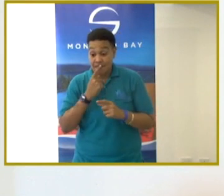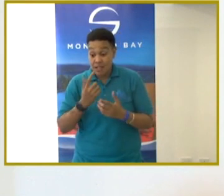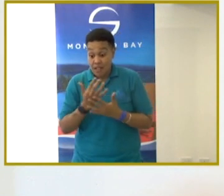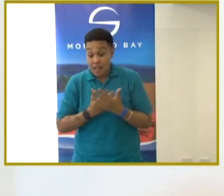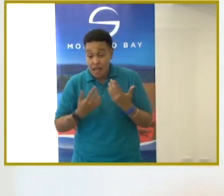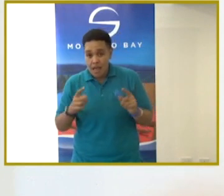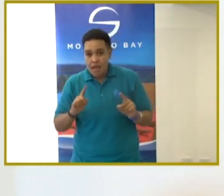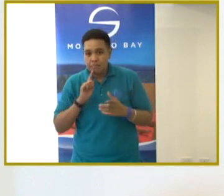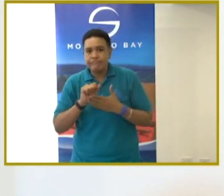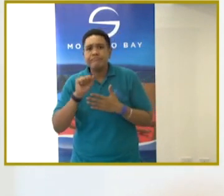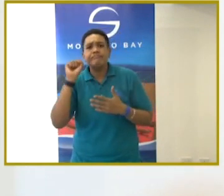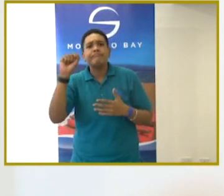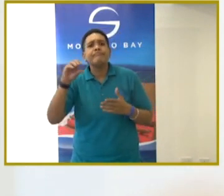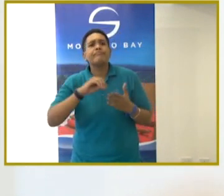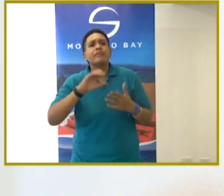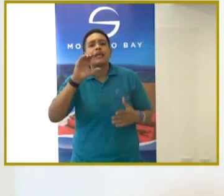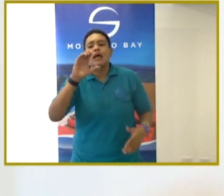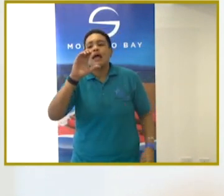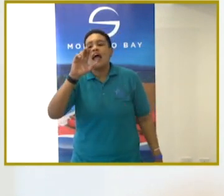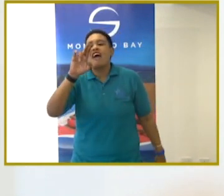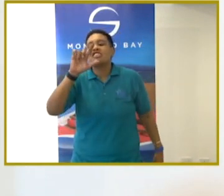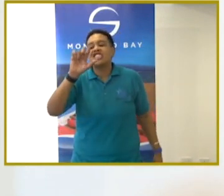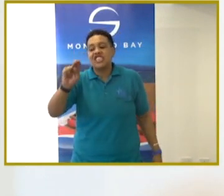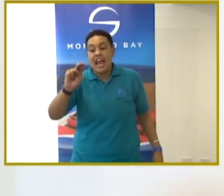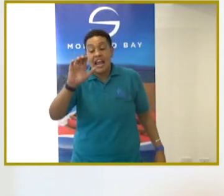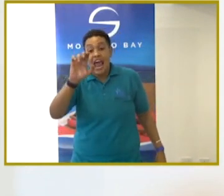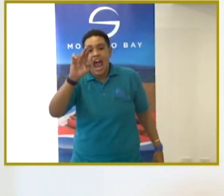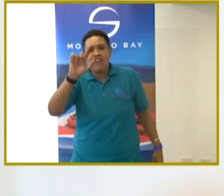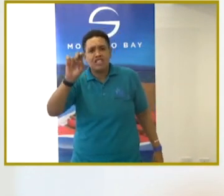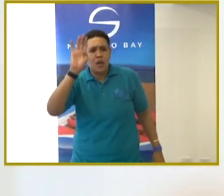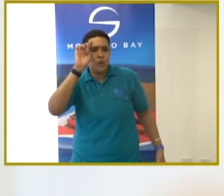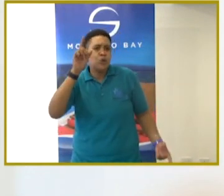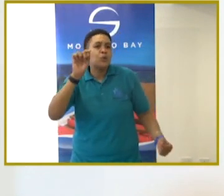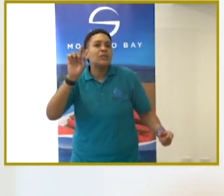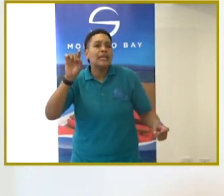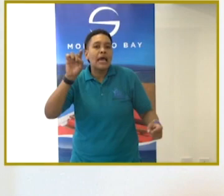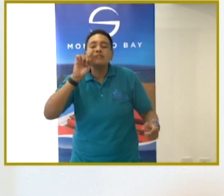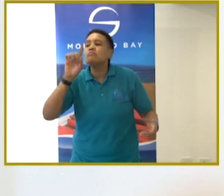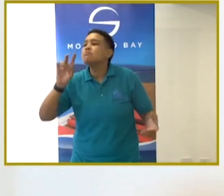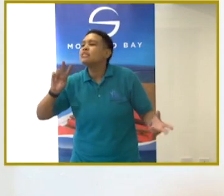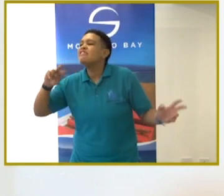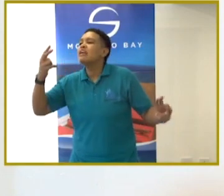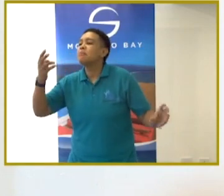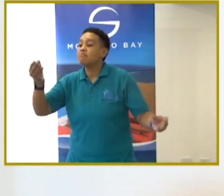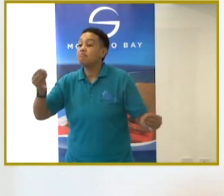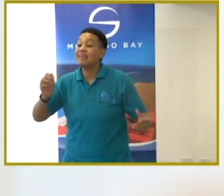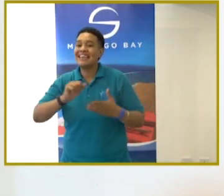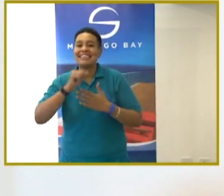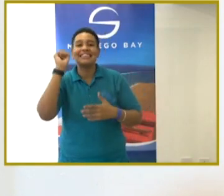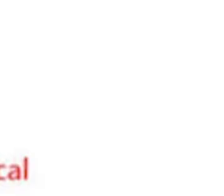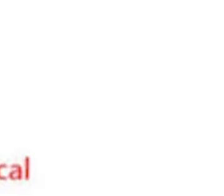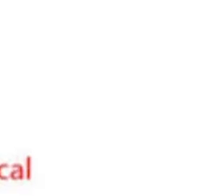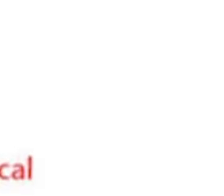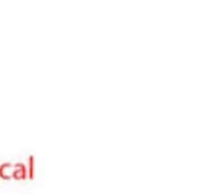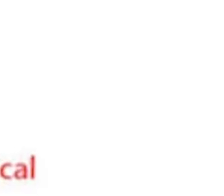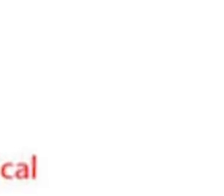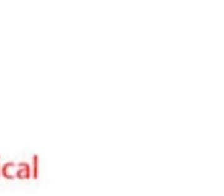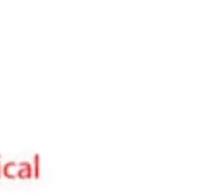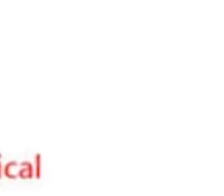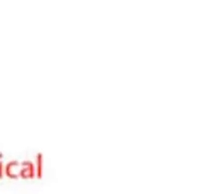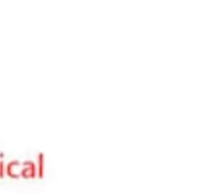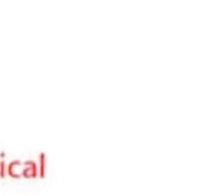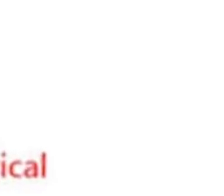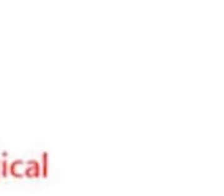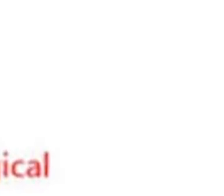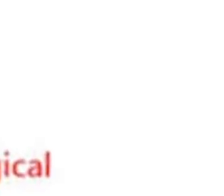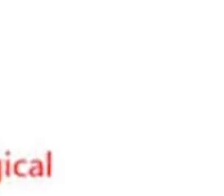collected, sent into Carigen, and Carigen will do the tests, turn it around, and send back the results. In addition to